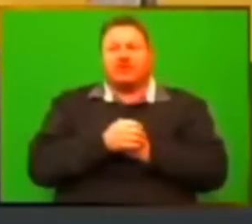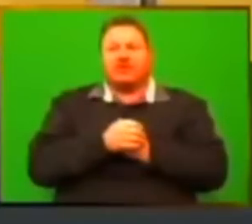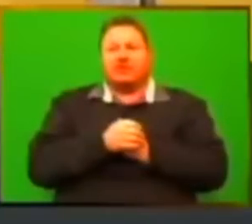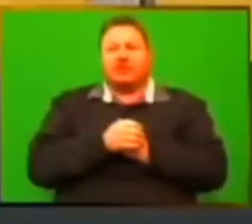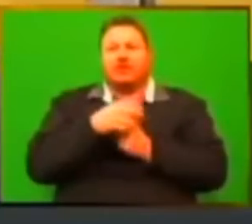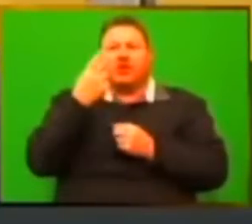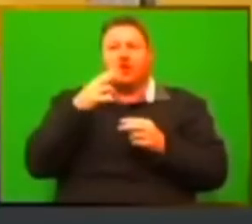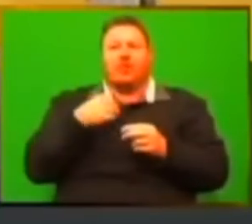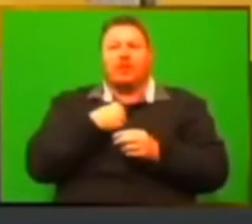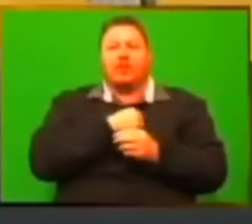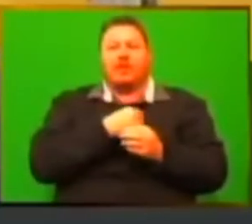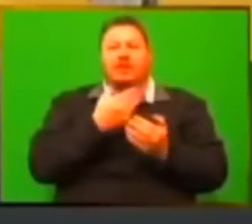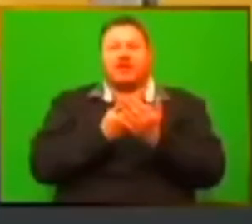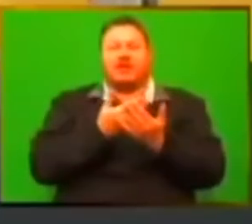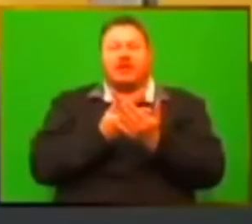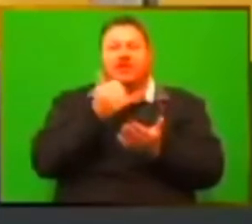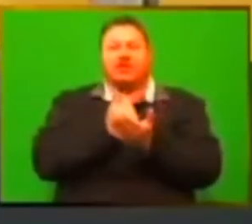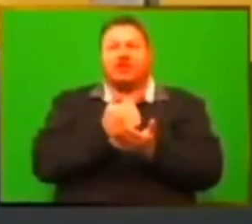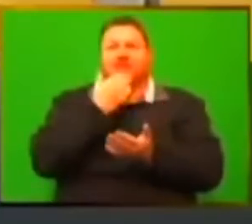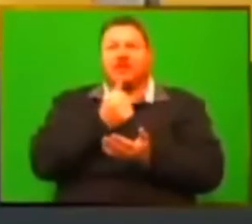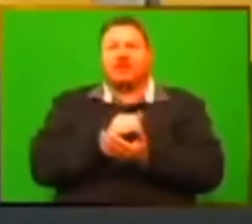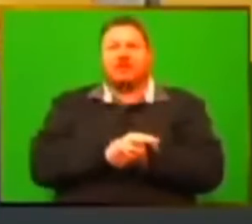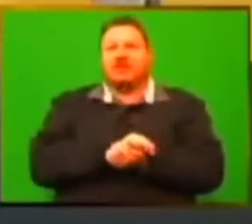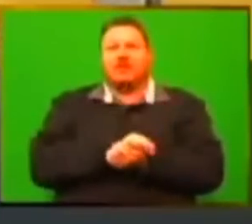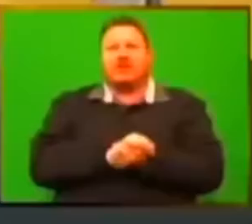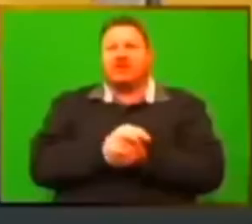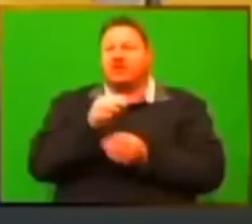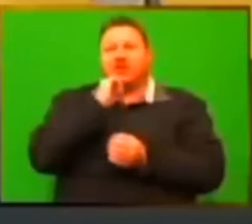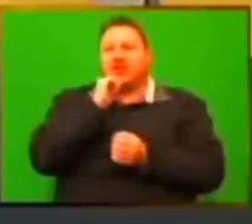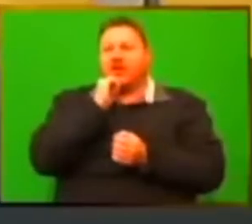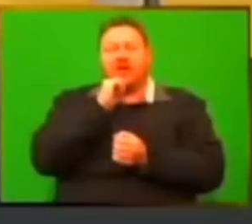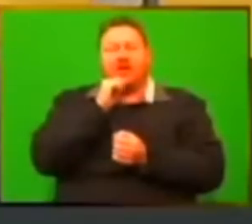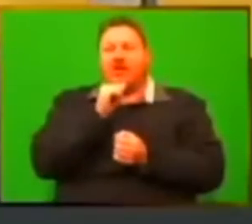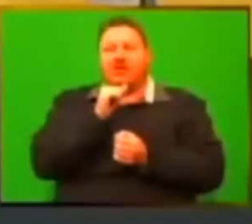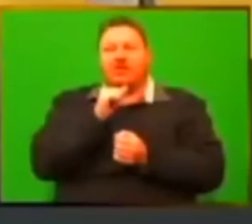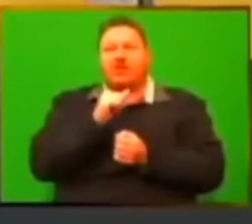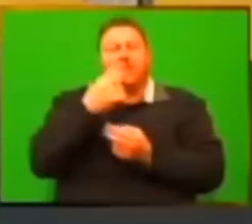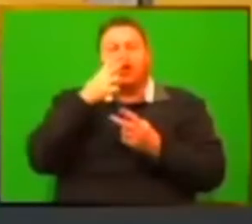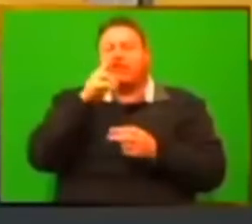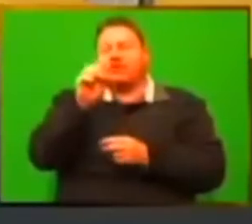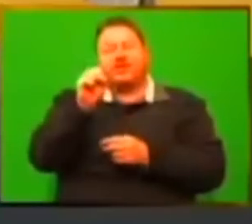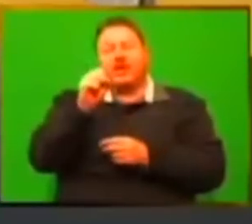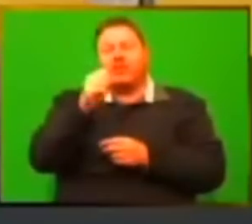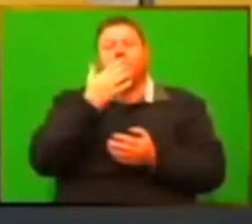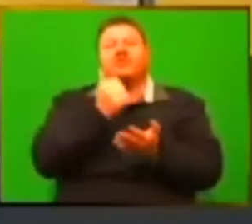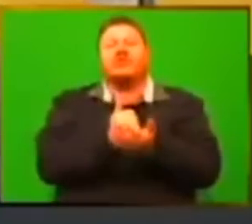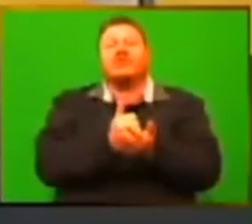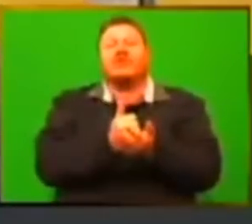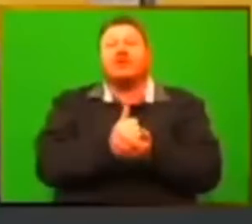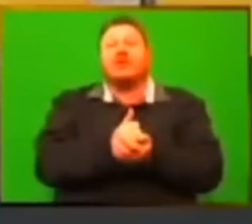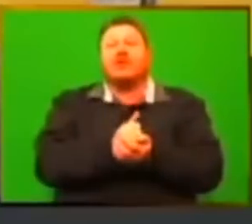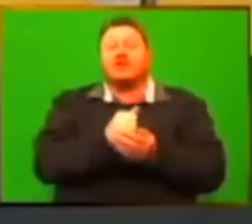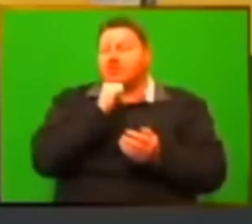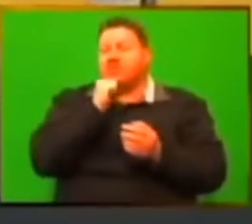honorable members, can you please take your seat? I have not recognized you, Honorable Shibambo. Can you please take your seat? I have